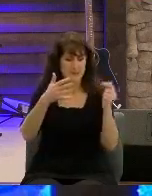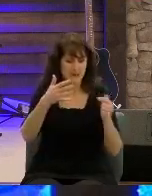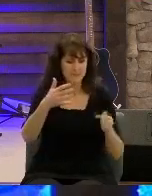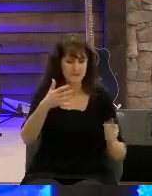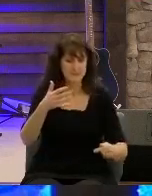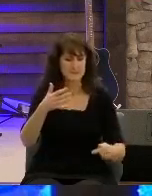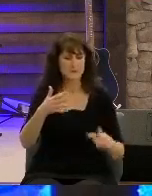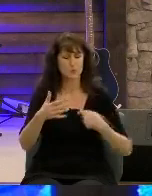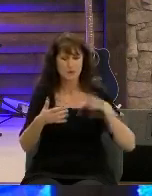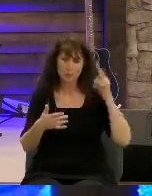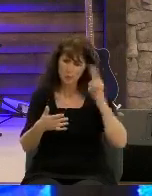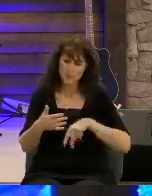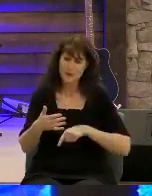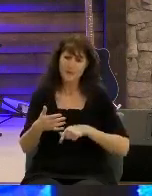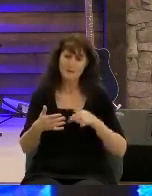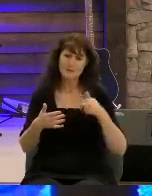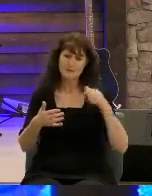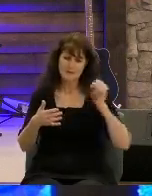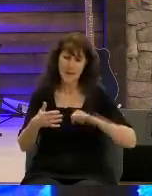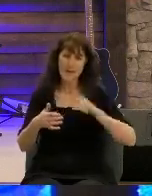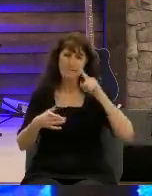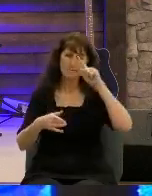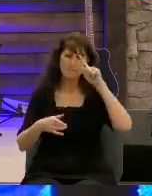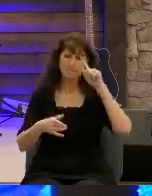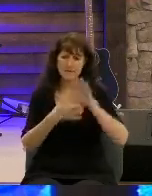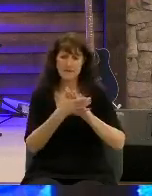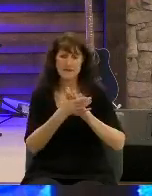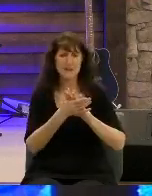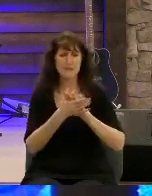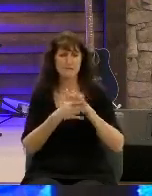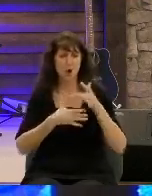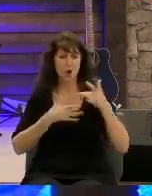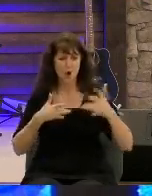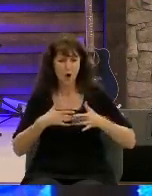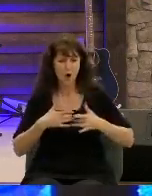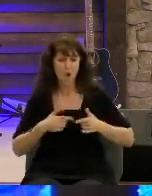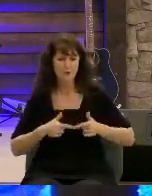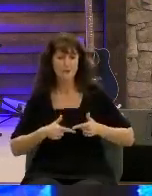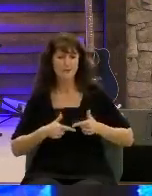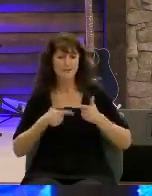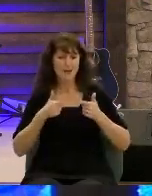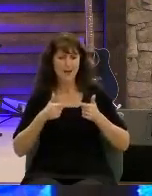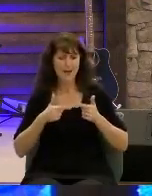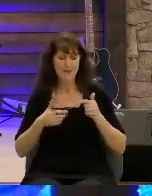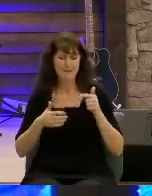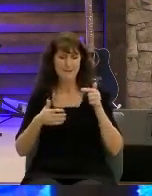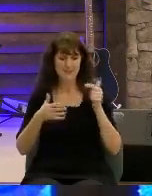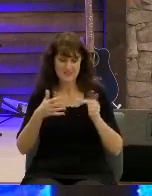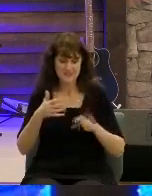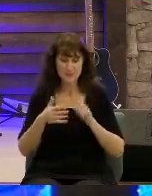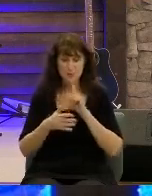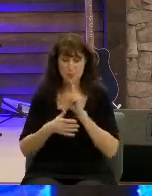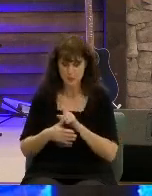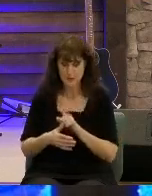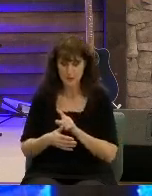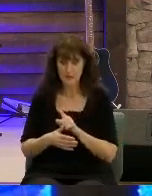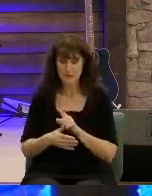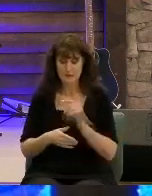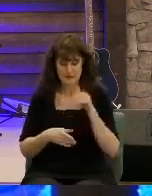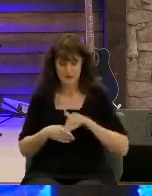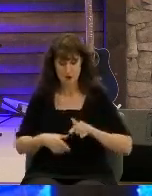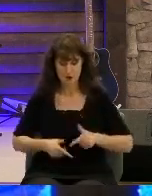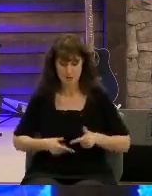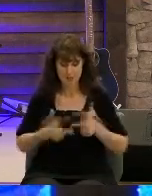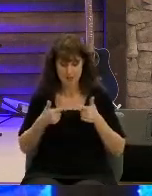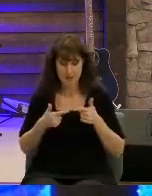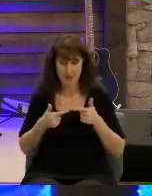we read these things, we can believe in our hearts and our lives that these things are real and they're true in our lives, Lord.